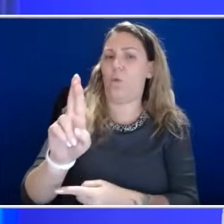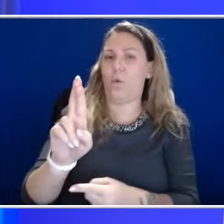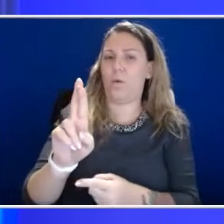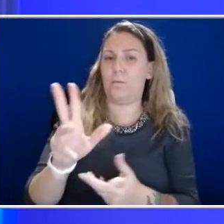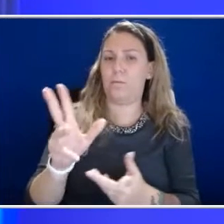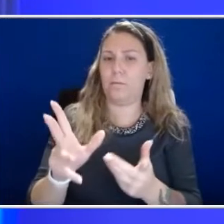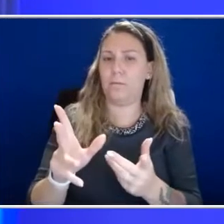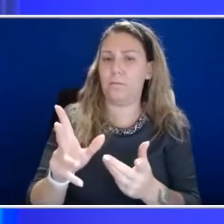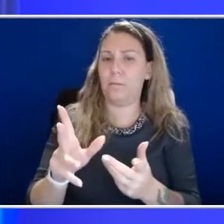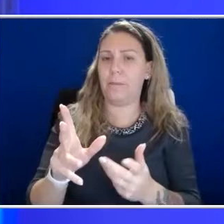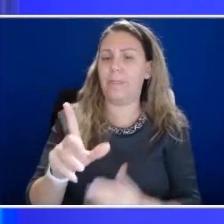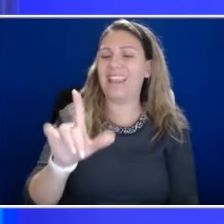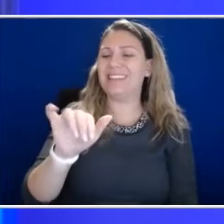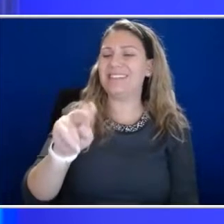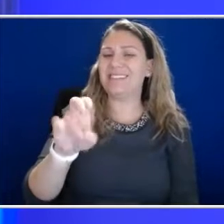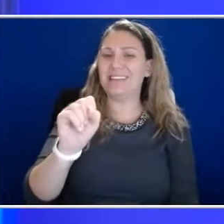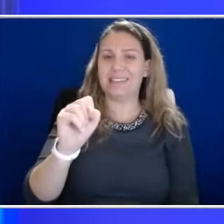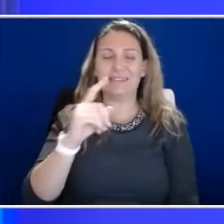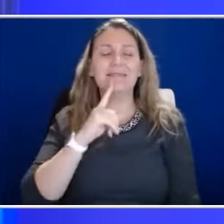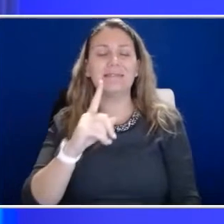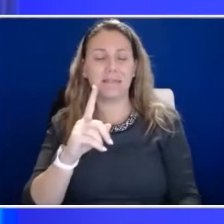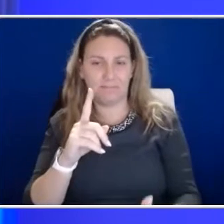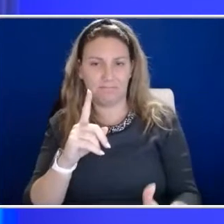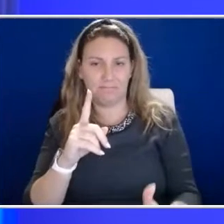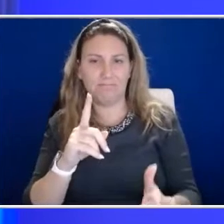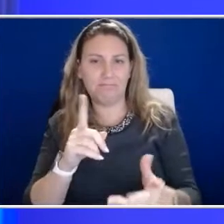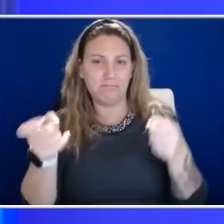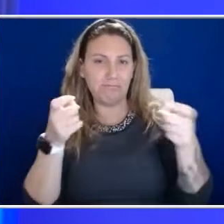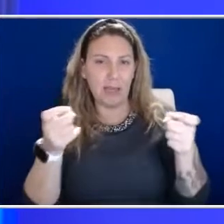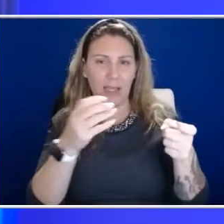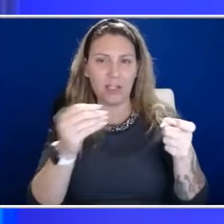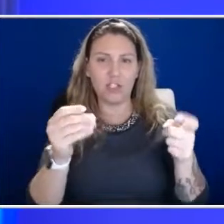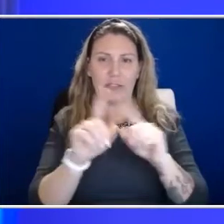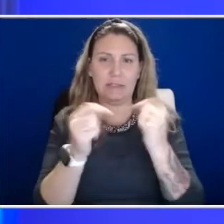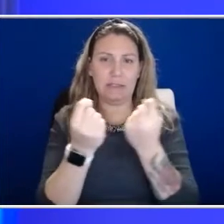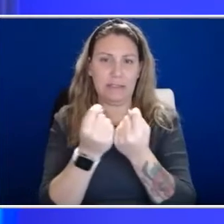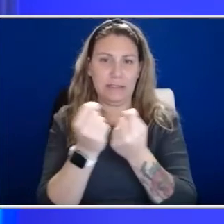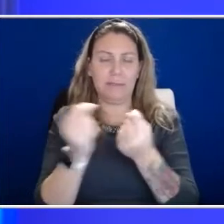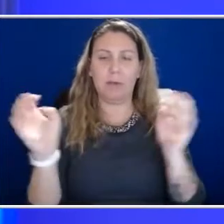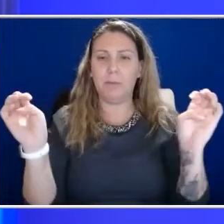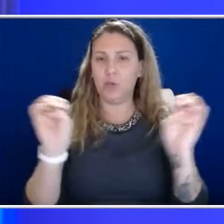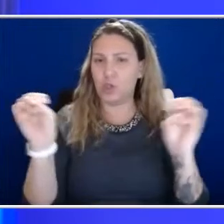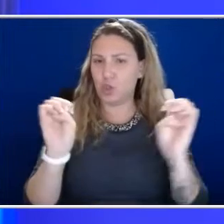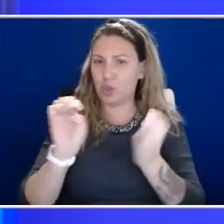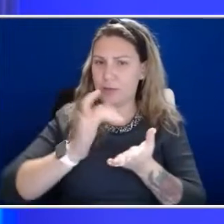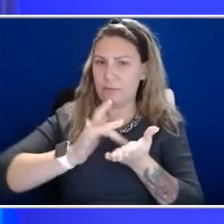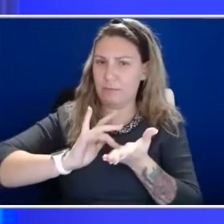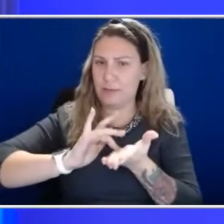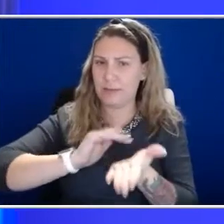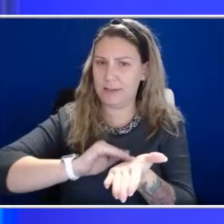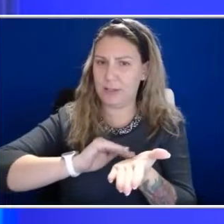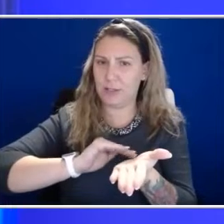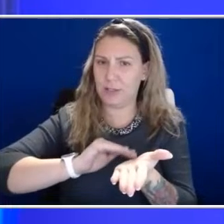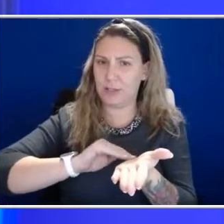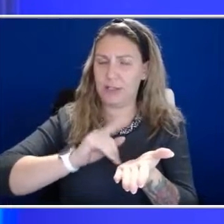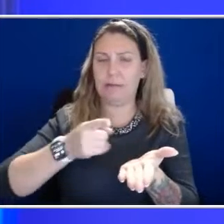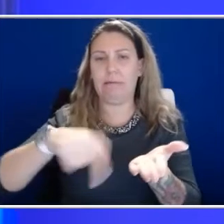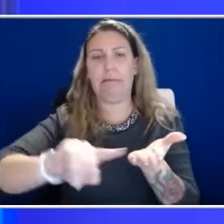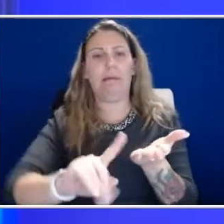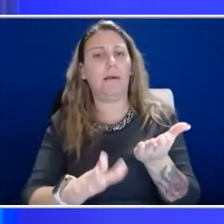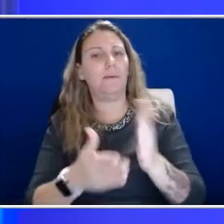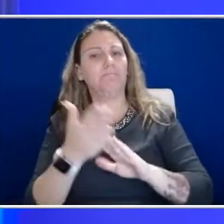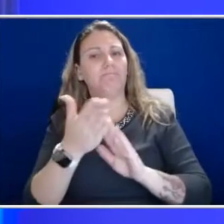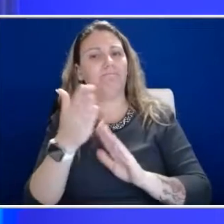times managing hyperbaric dives, and the team of our emergency medicine physicians who run the emergency dives, would be the